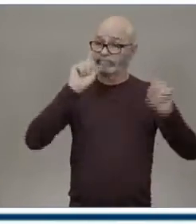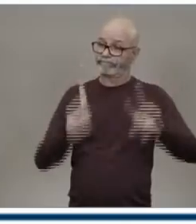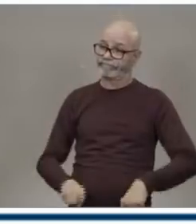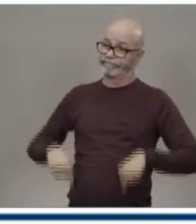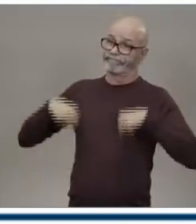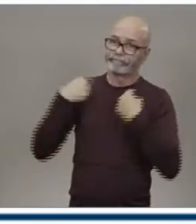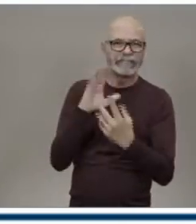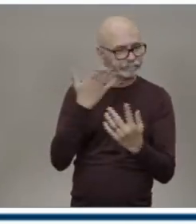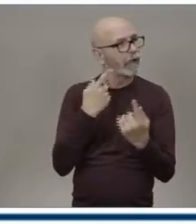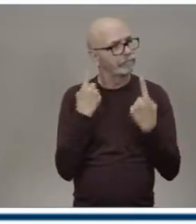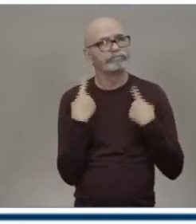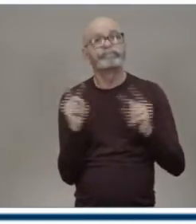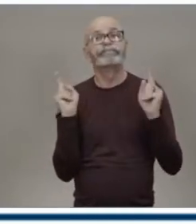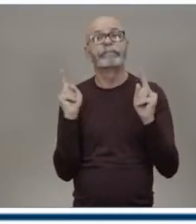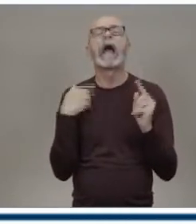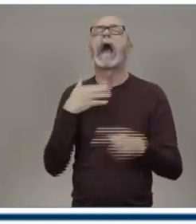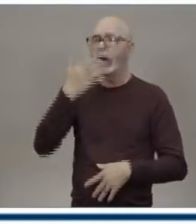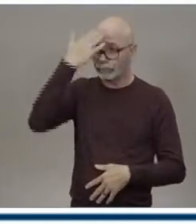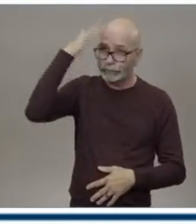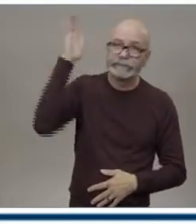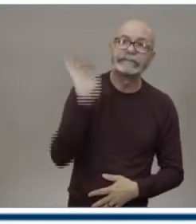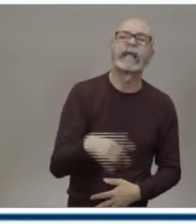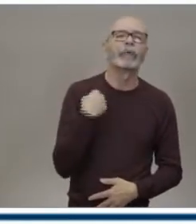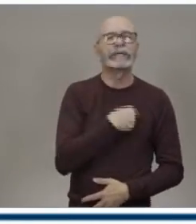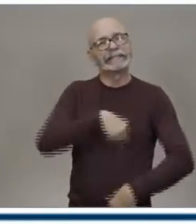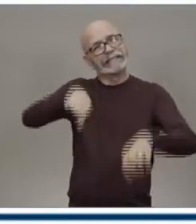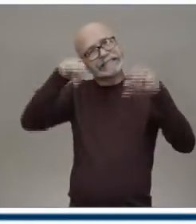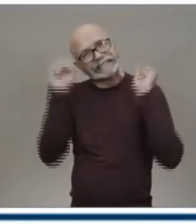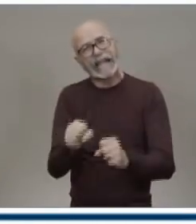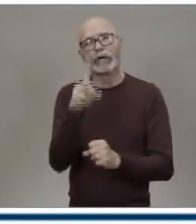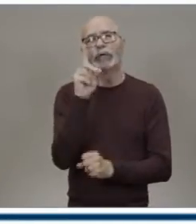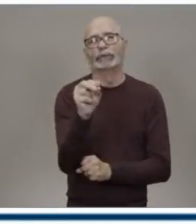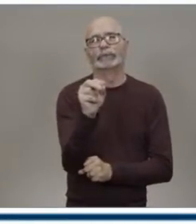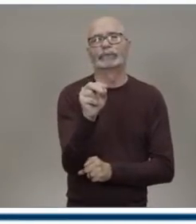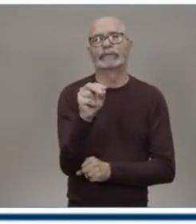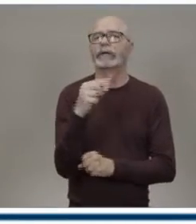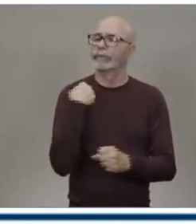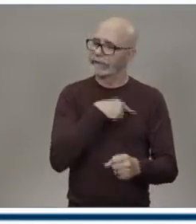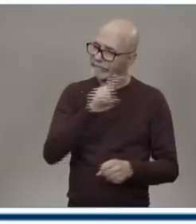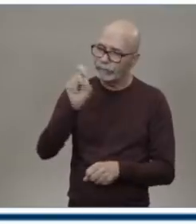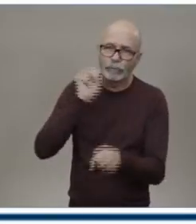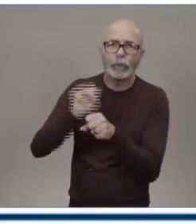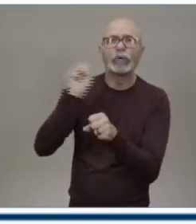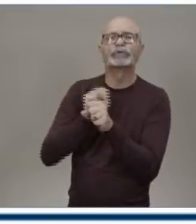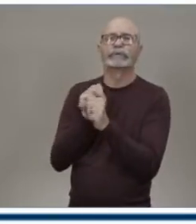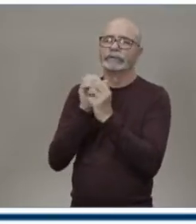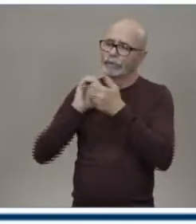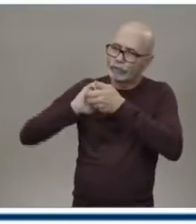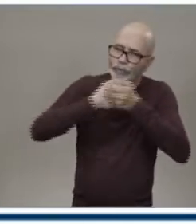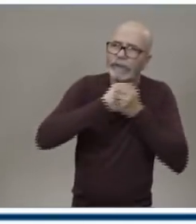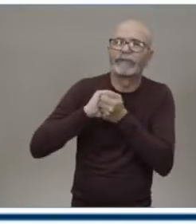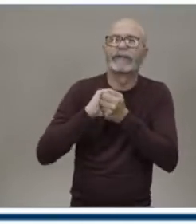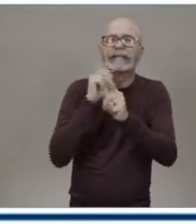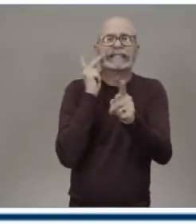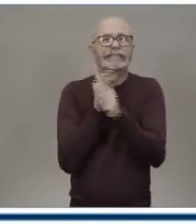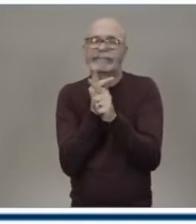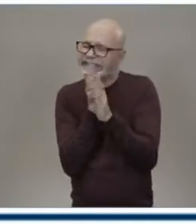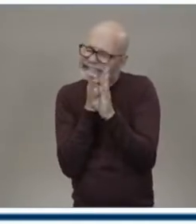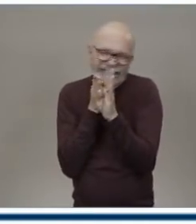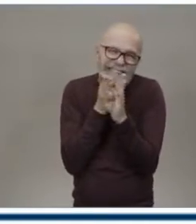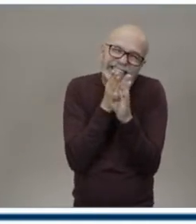know we've got this as long as we stay committed to one another and to the path of following the public health